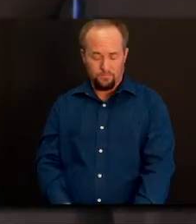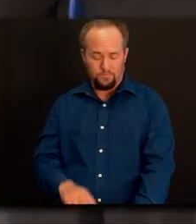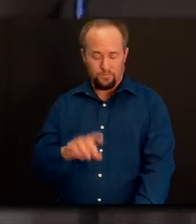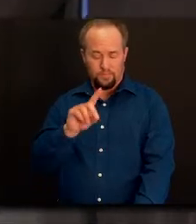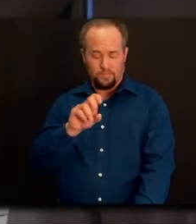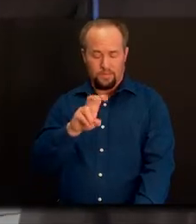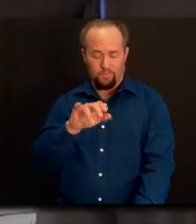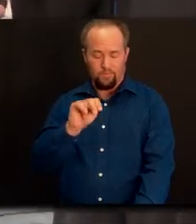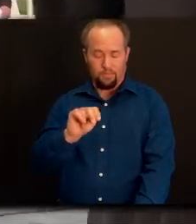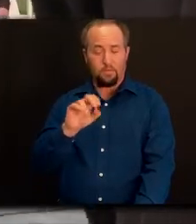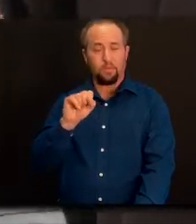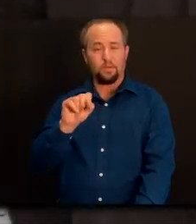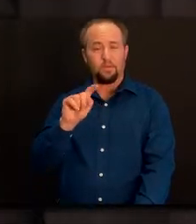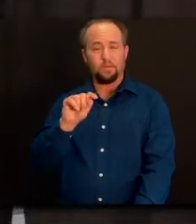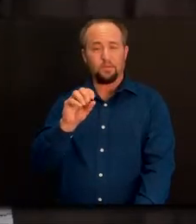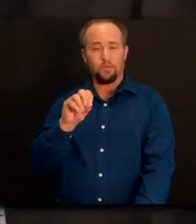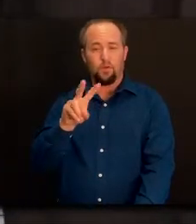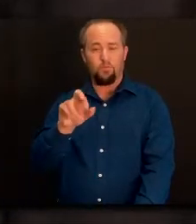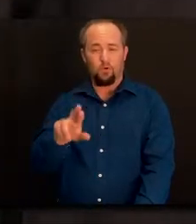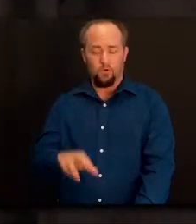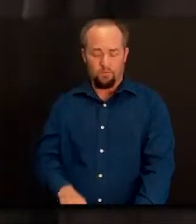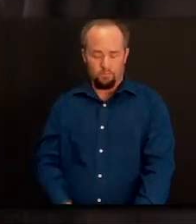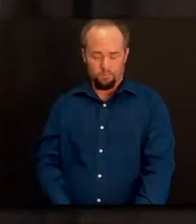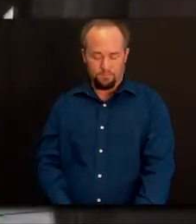Devin C. Stover.